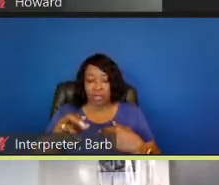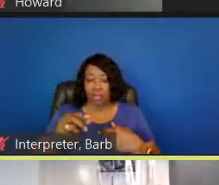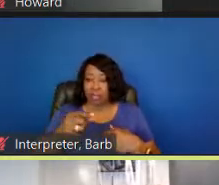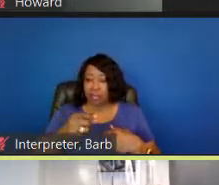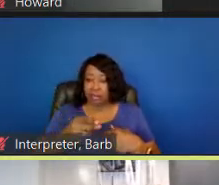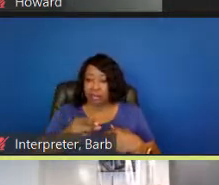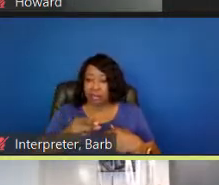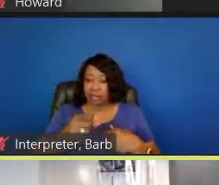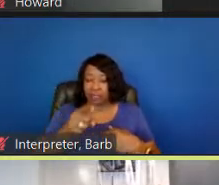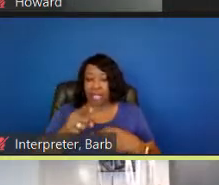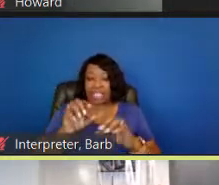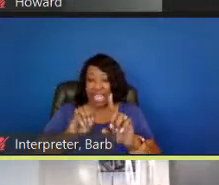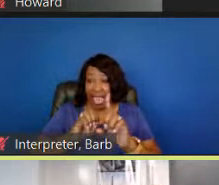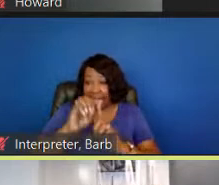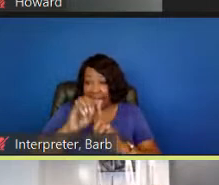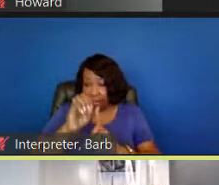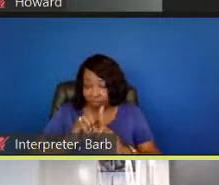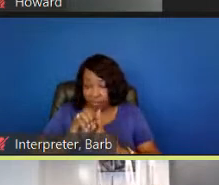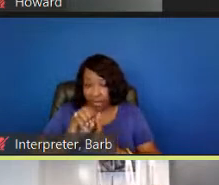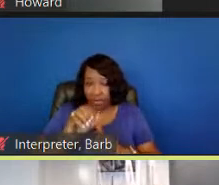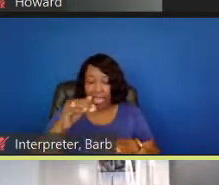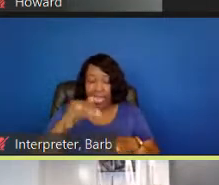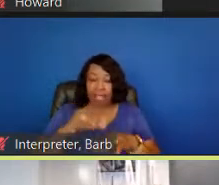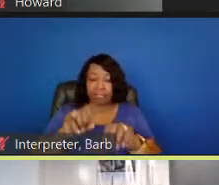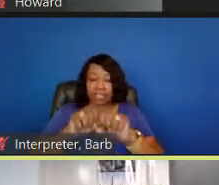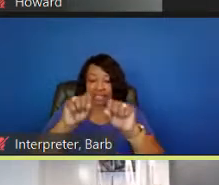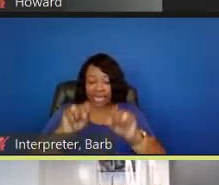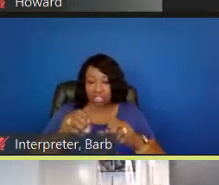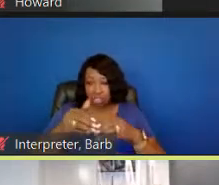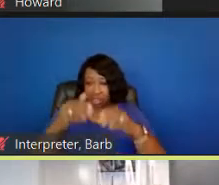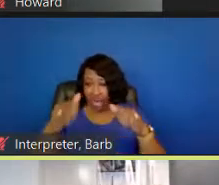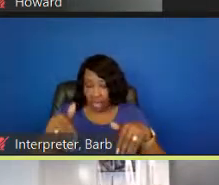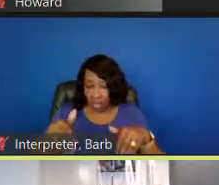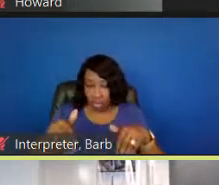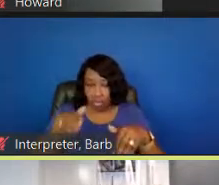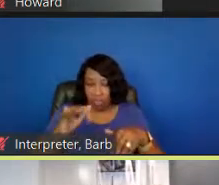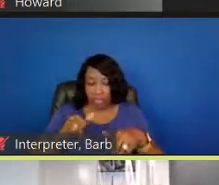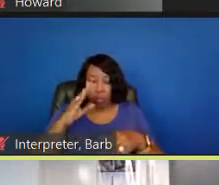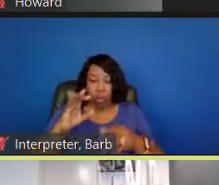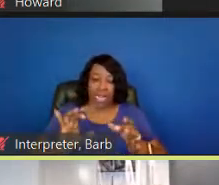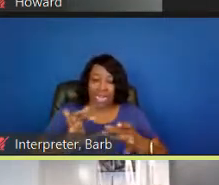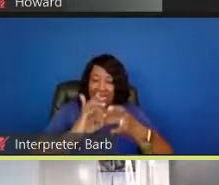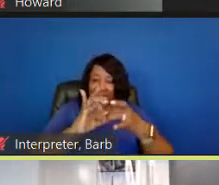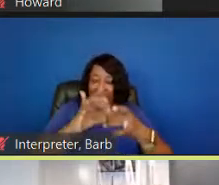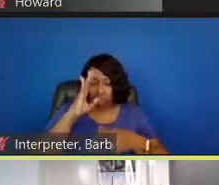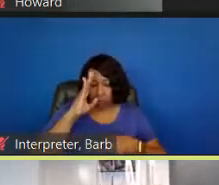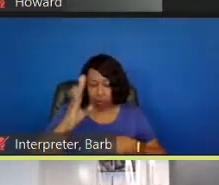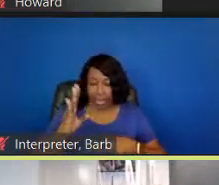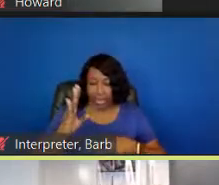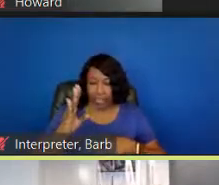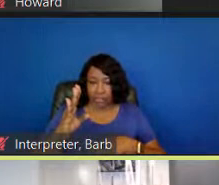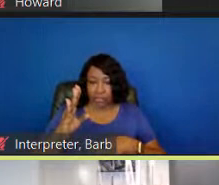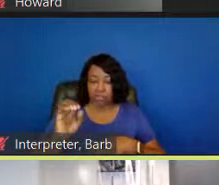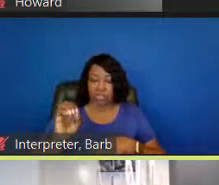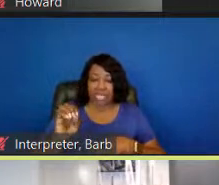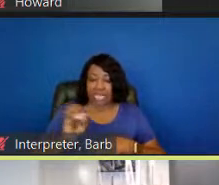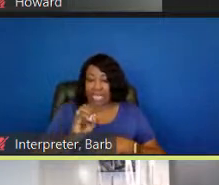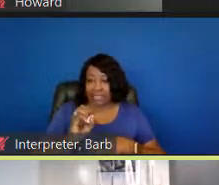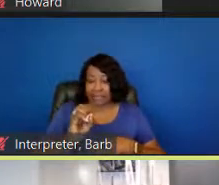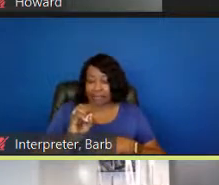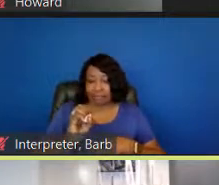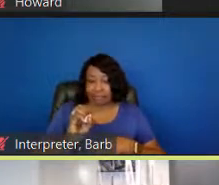via an elevator at the station house that will connect directly to the eastbound